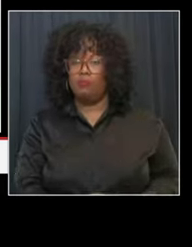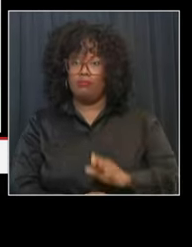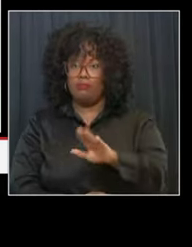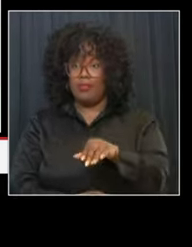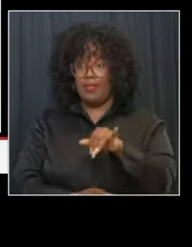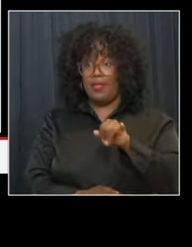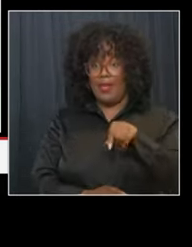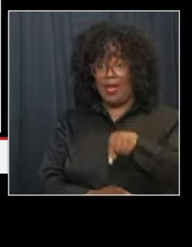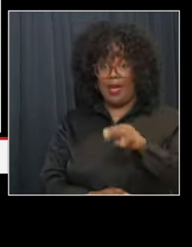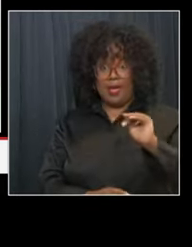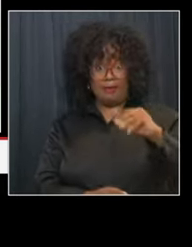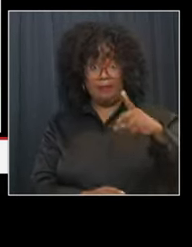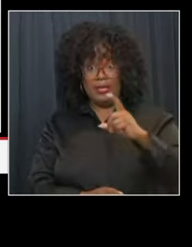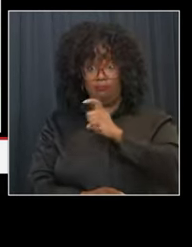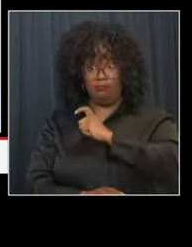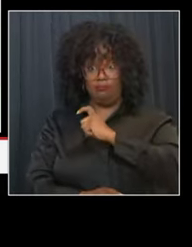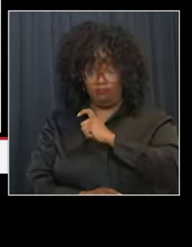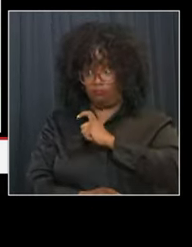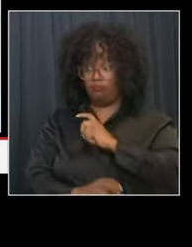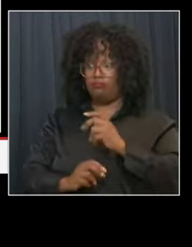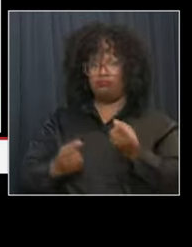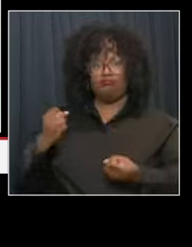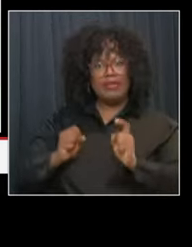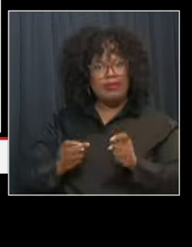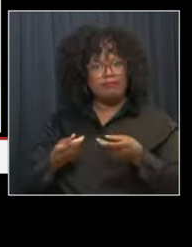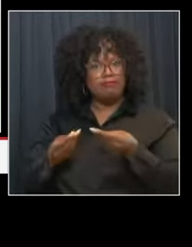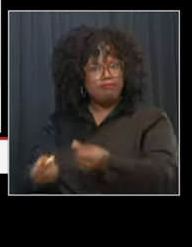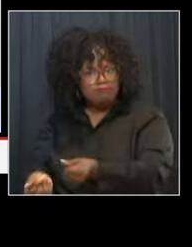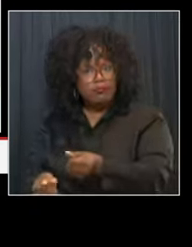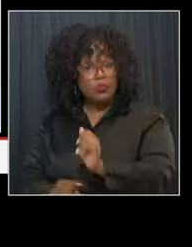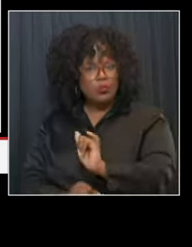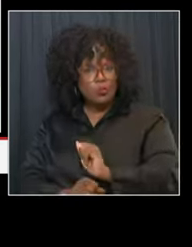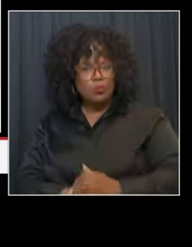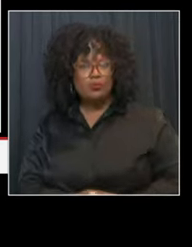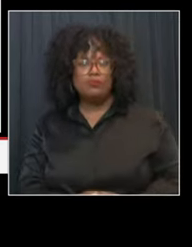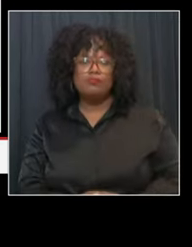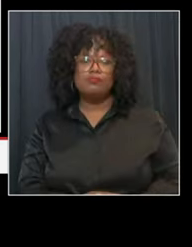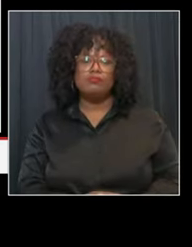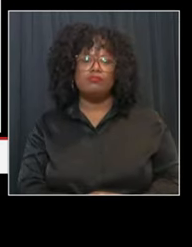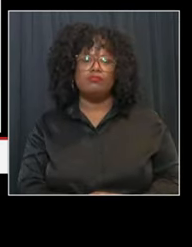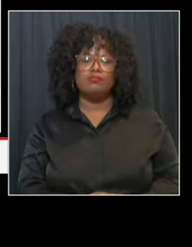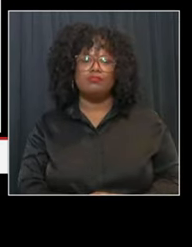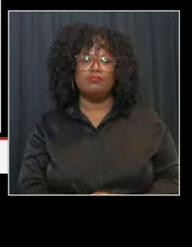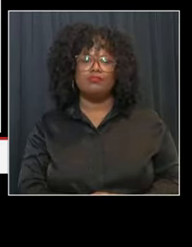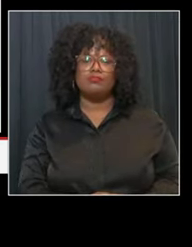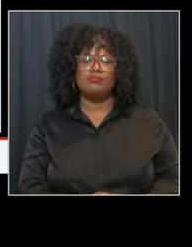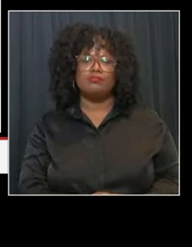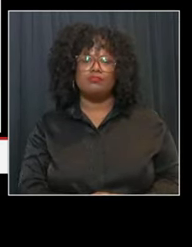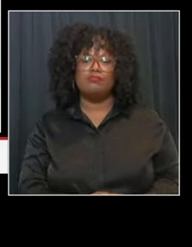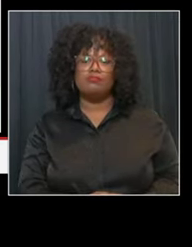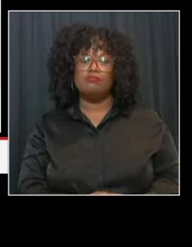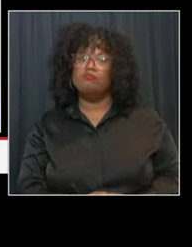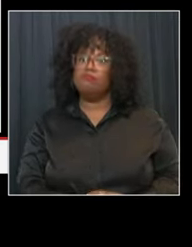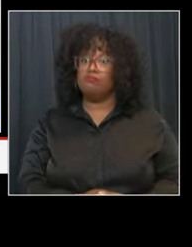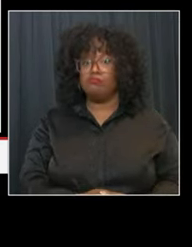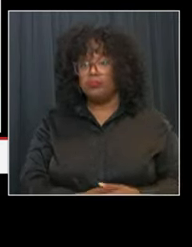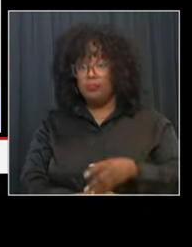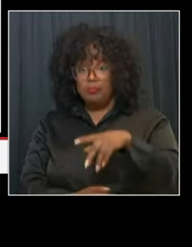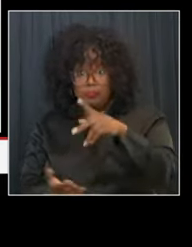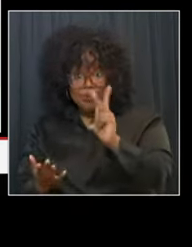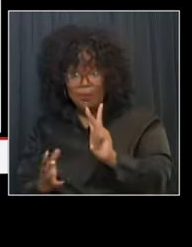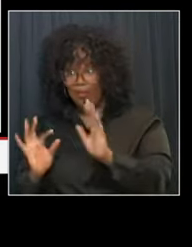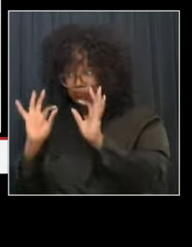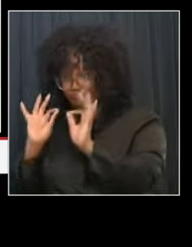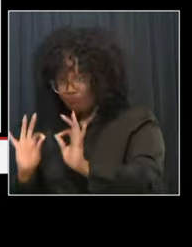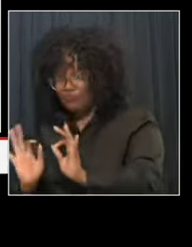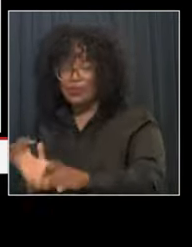MPD fleet as well. And then the third piece beyond our people and our technology is Mayor Bowser says, and